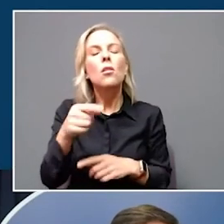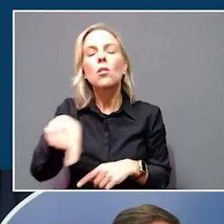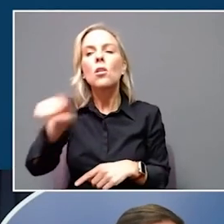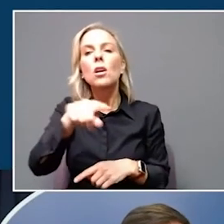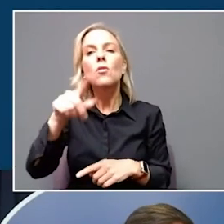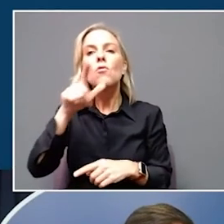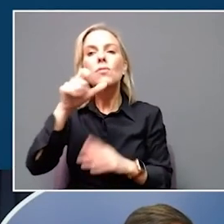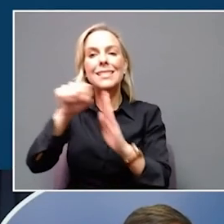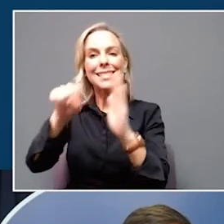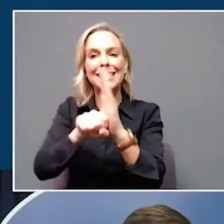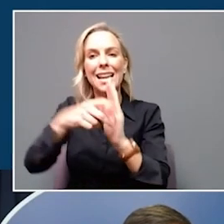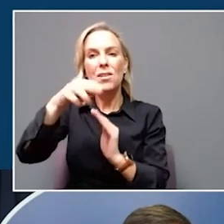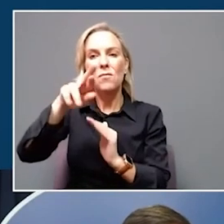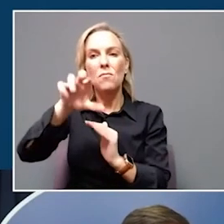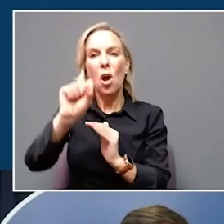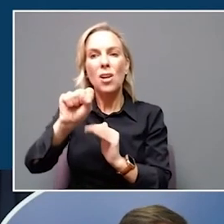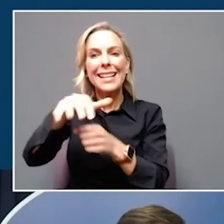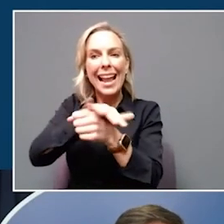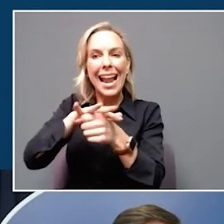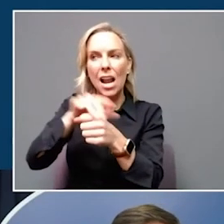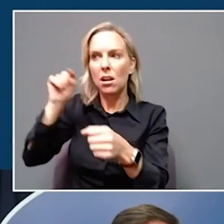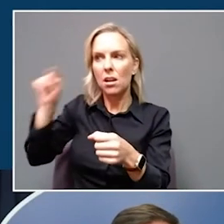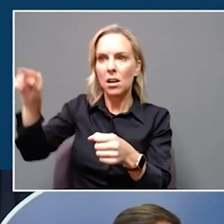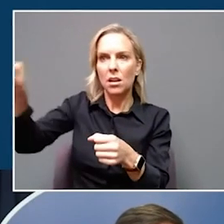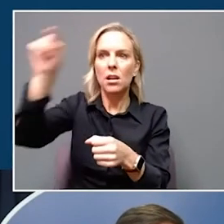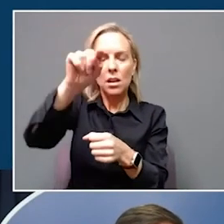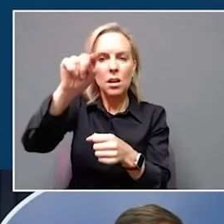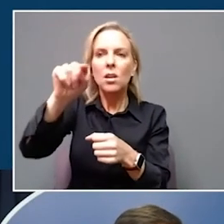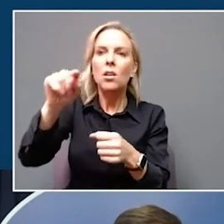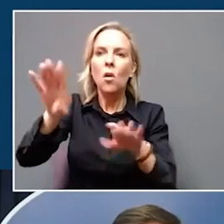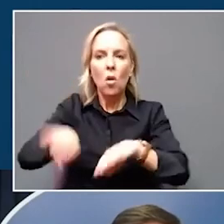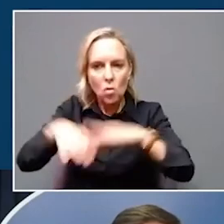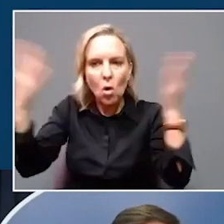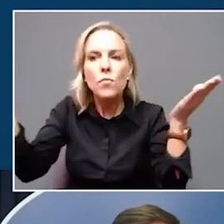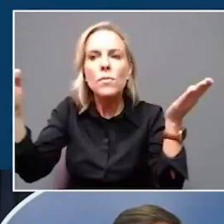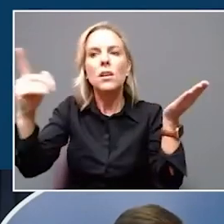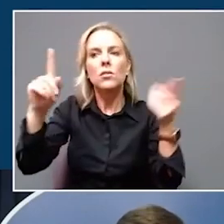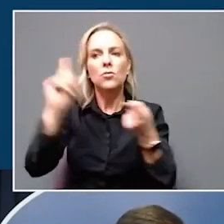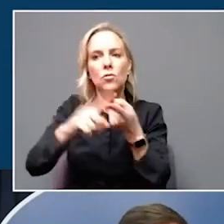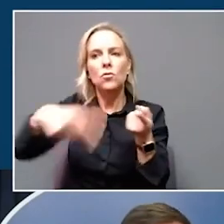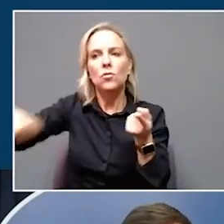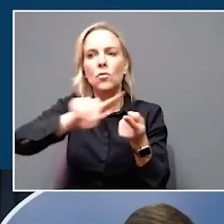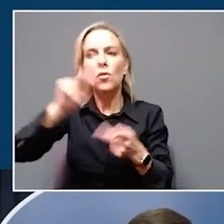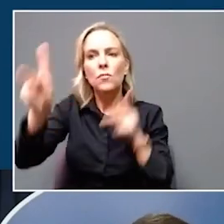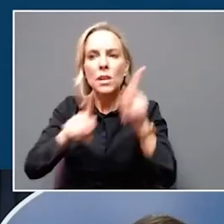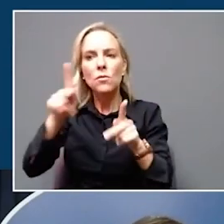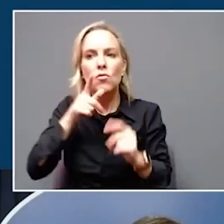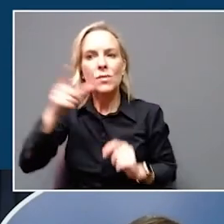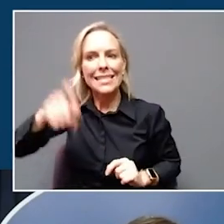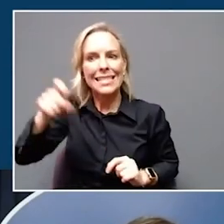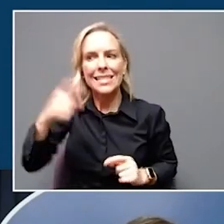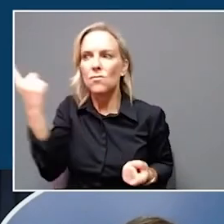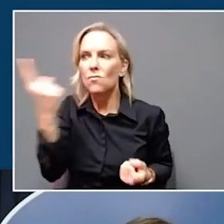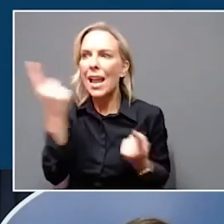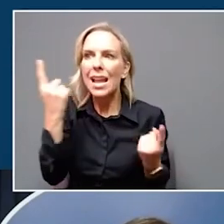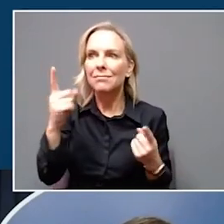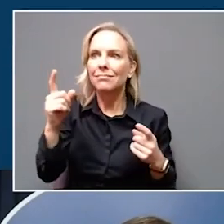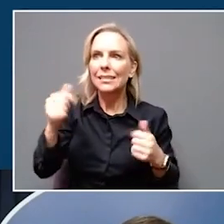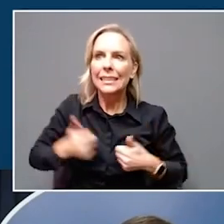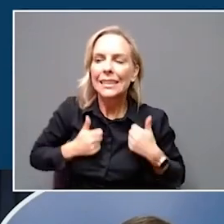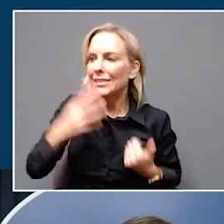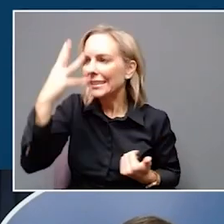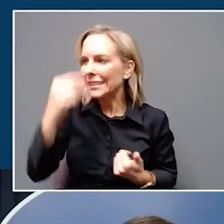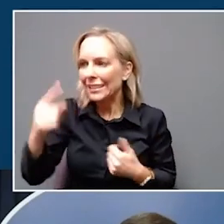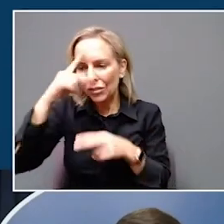their homes because a lot of people are going to either fully lose their home or it is not going to be habitable for some time. Those